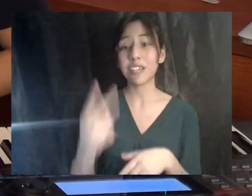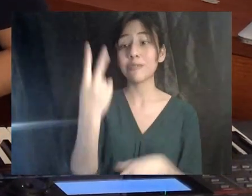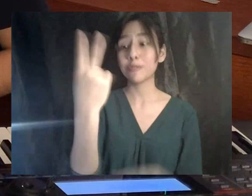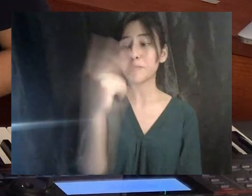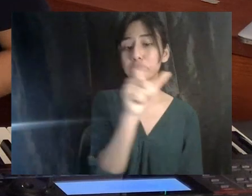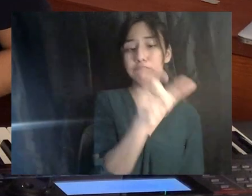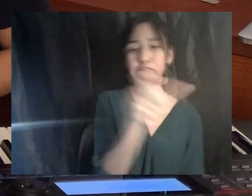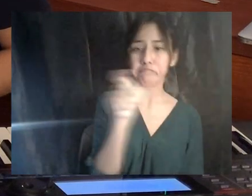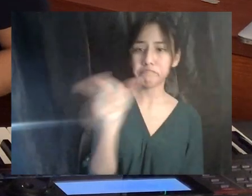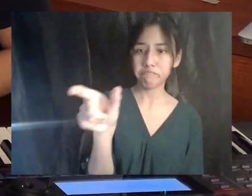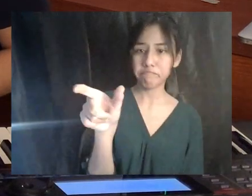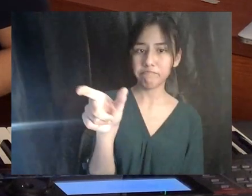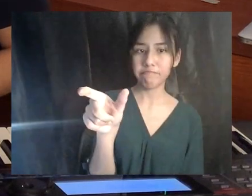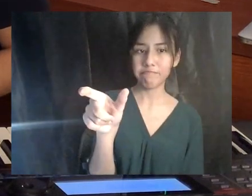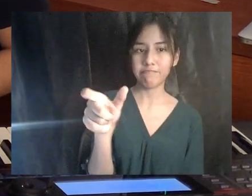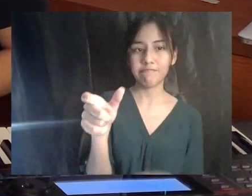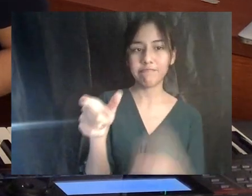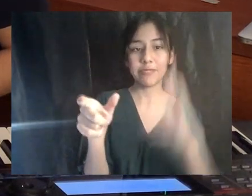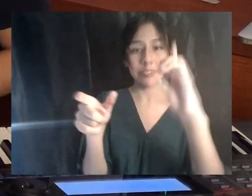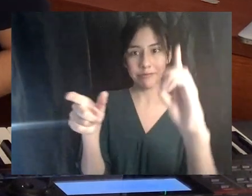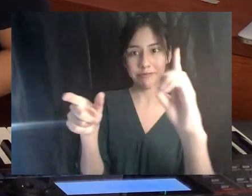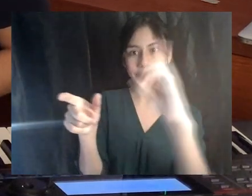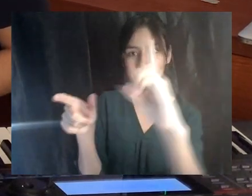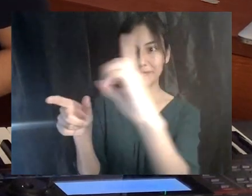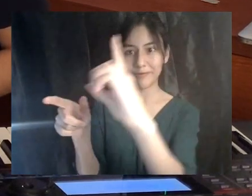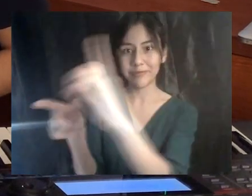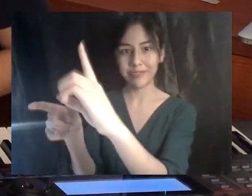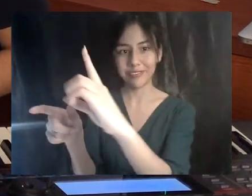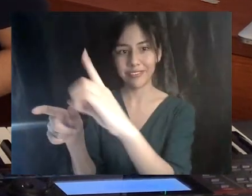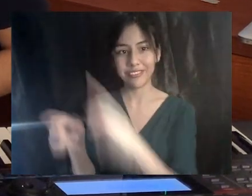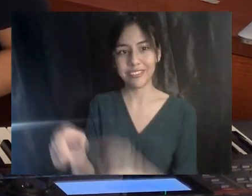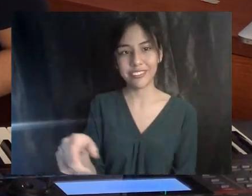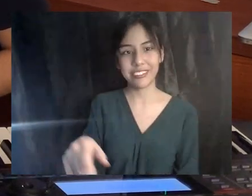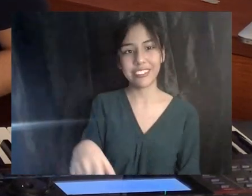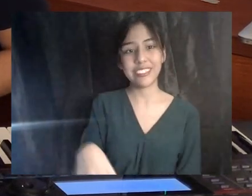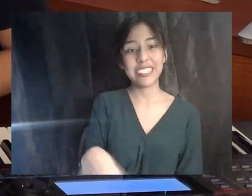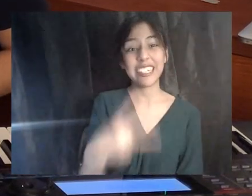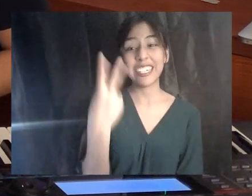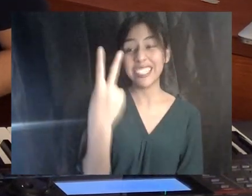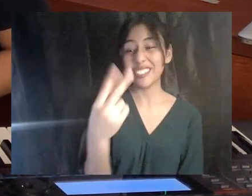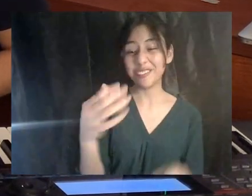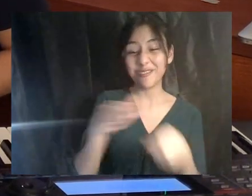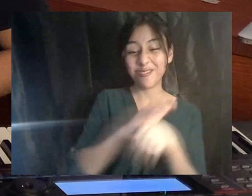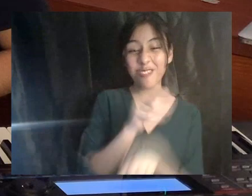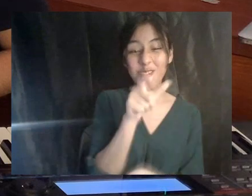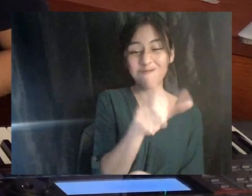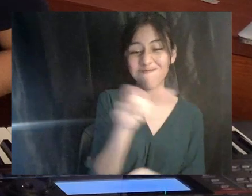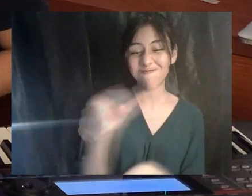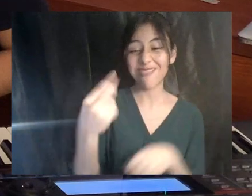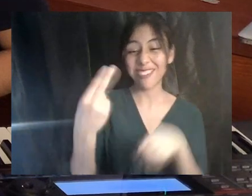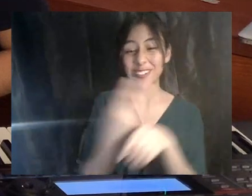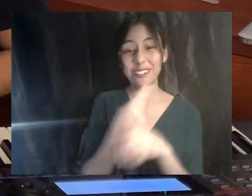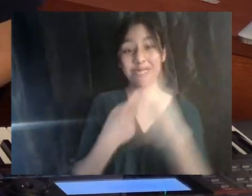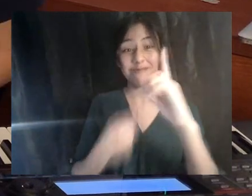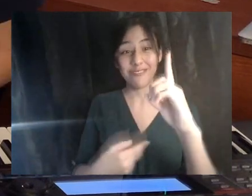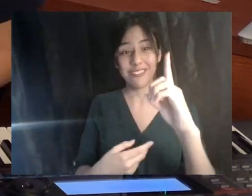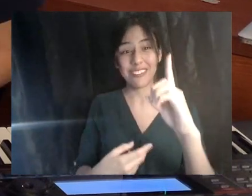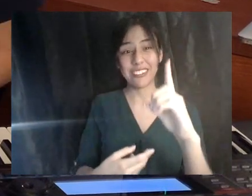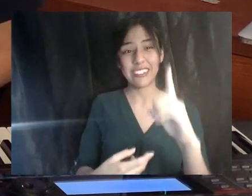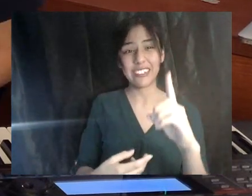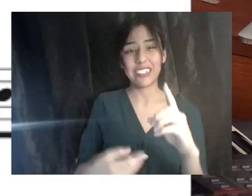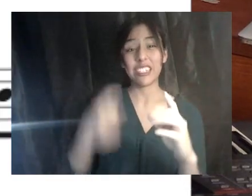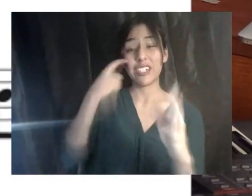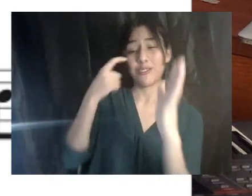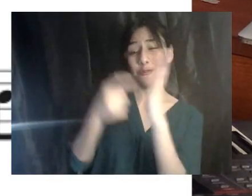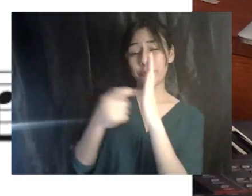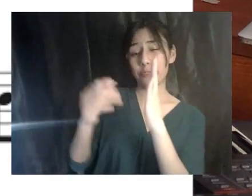2 bars of half notes. 2 whole measures using half notes. If you